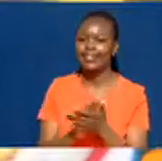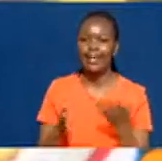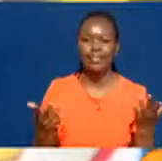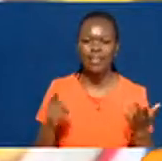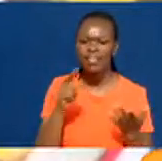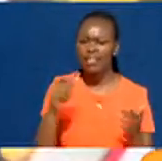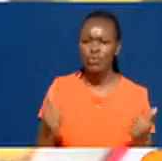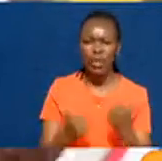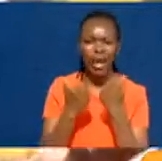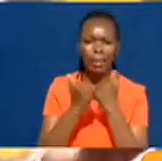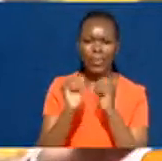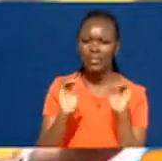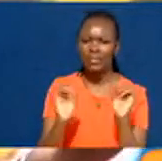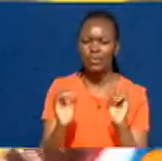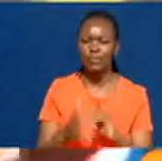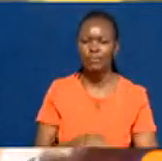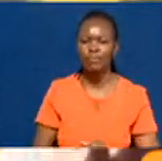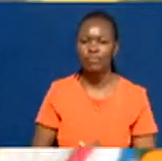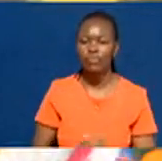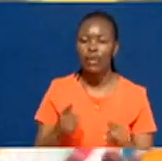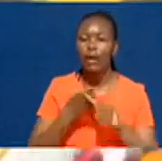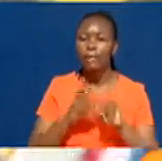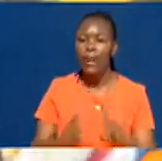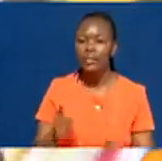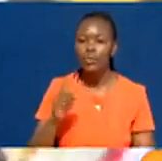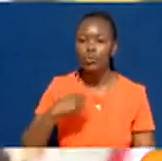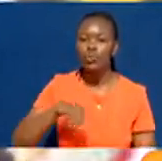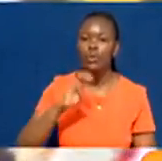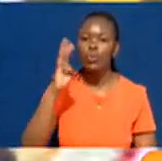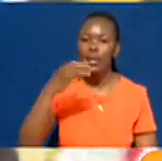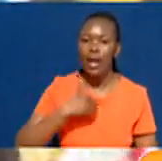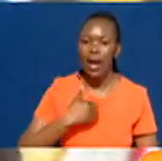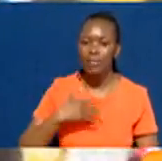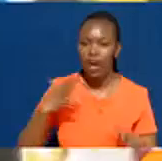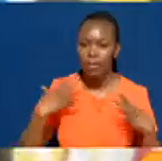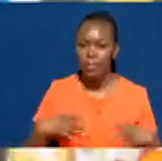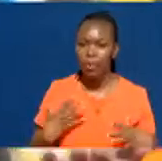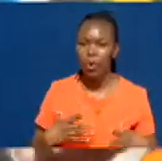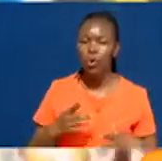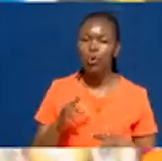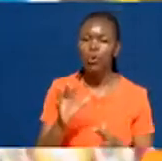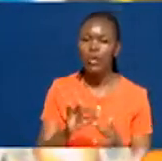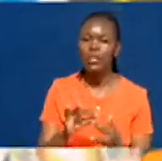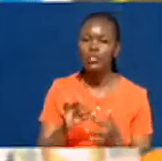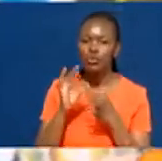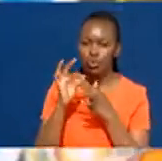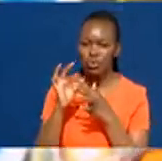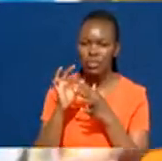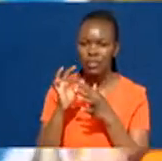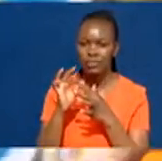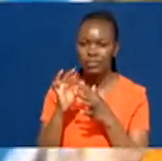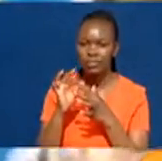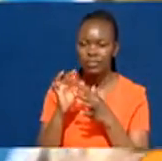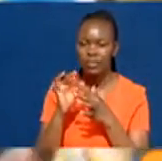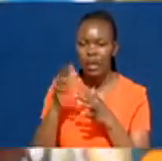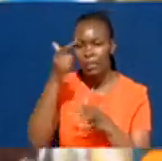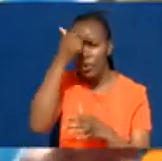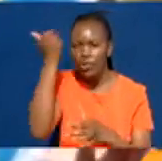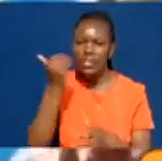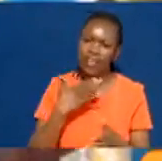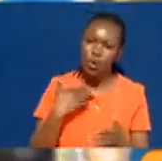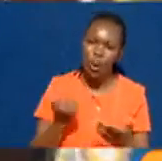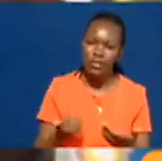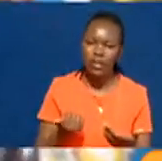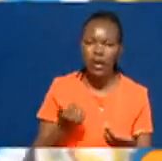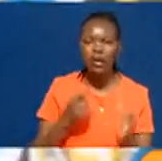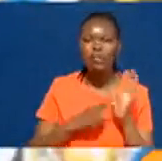happen. But there will be people who will choose because of preference, because, for example,